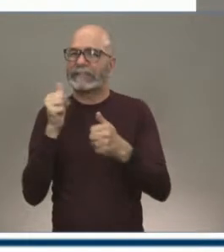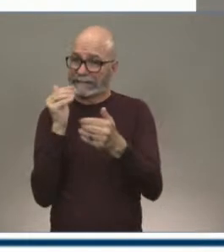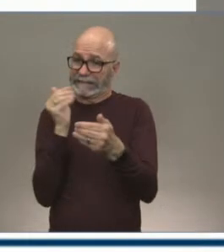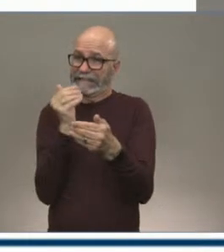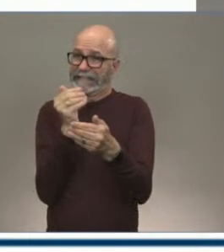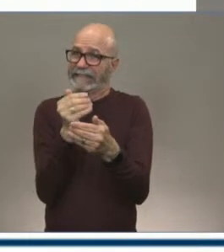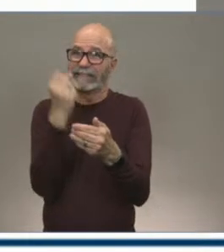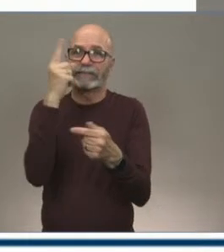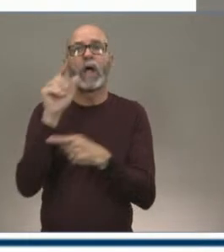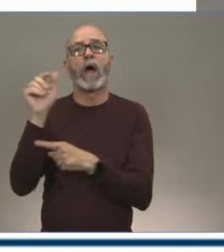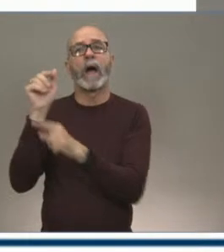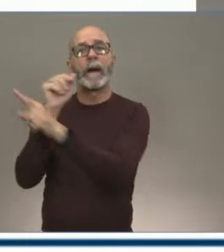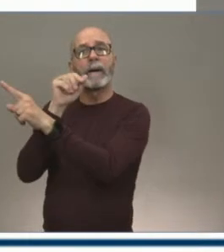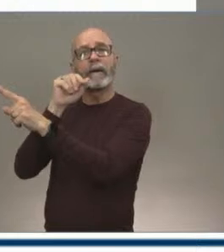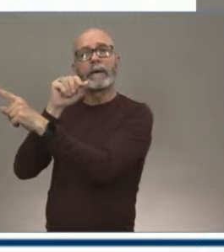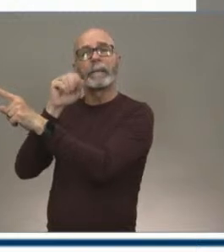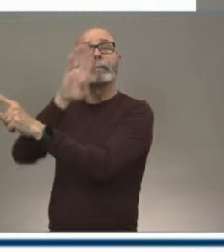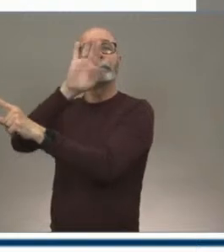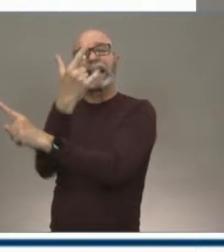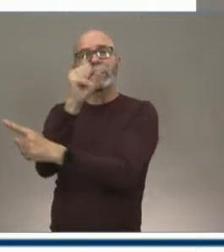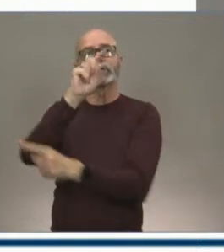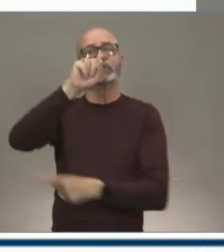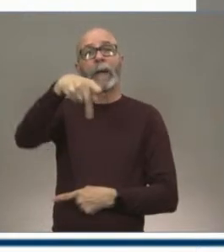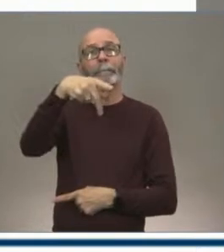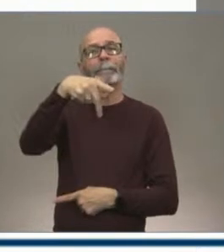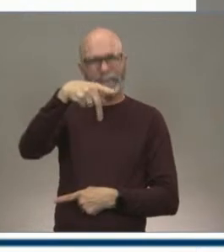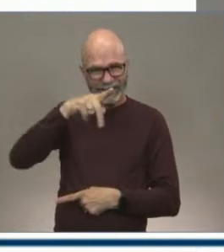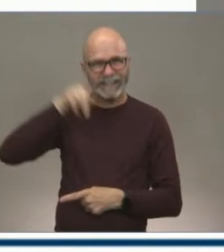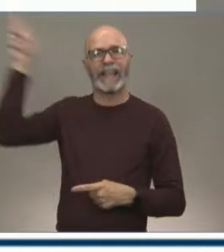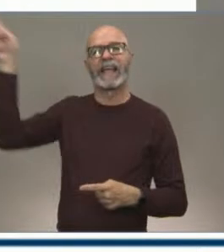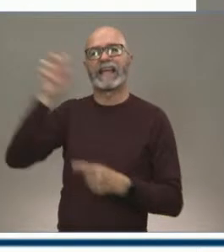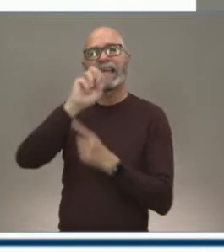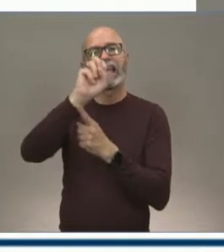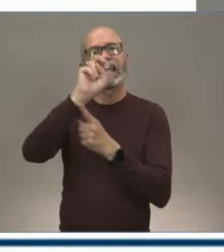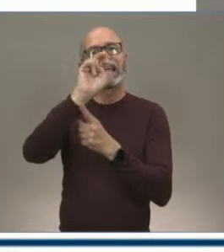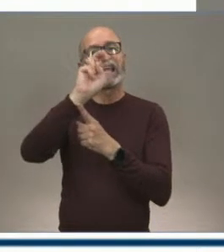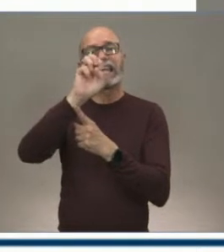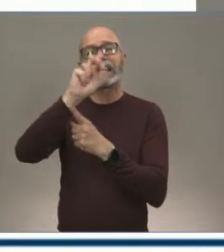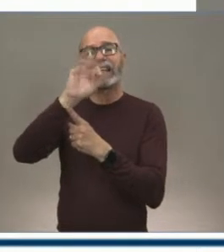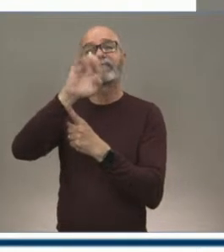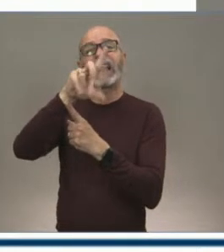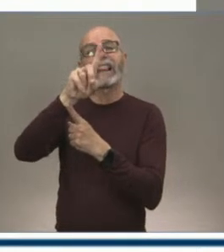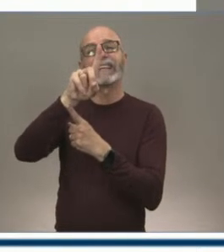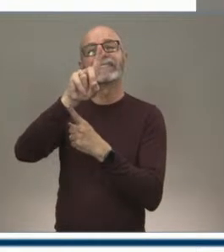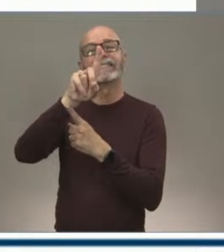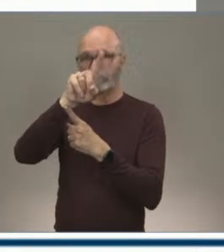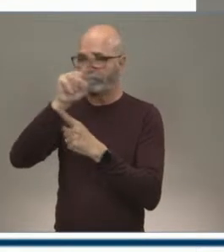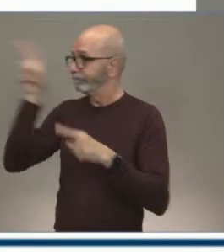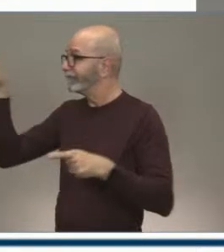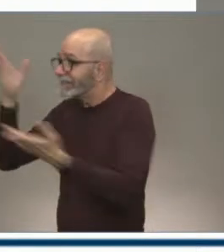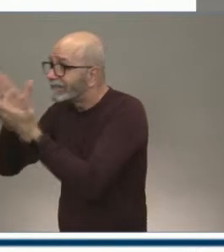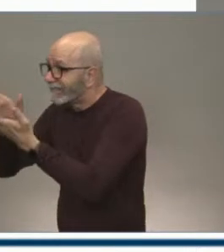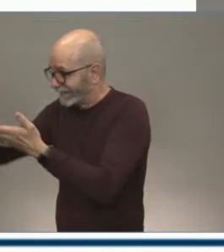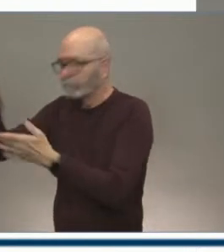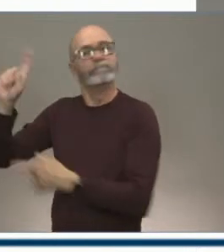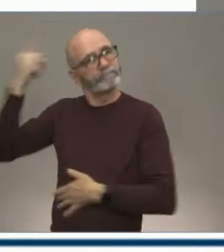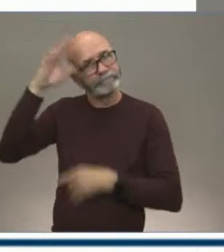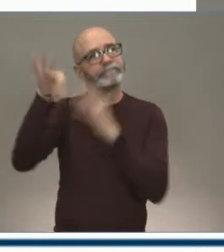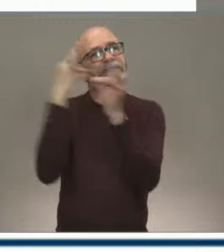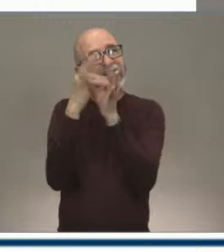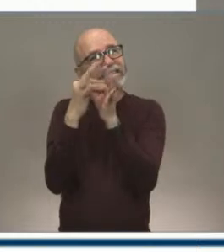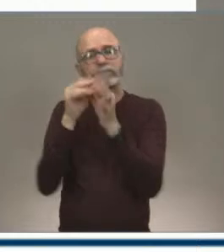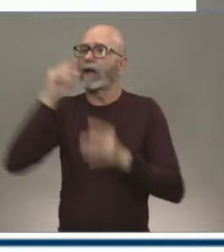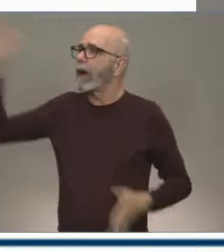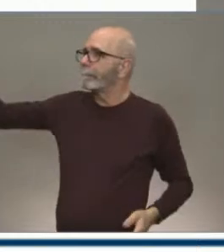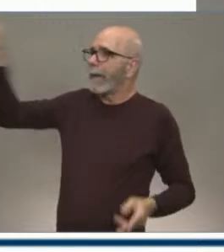Big Stop in Enfield. And as soon as we were doing that, and then once we work out some of the logistics, we'll